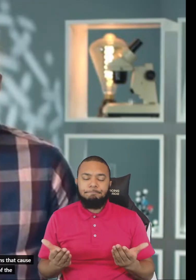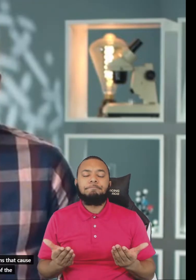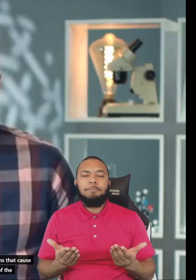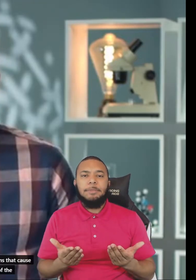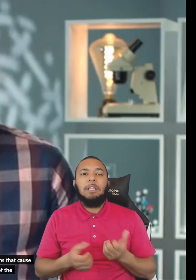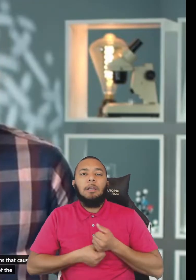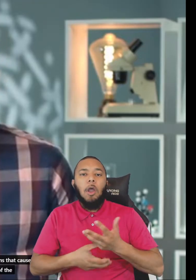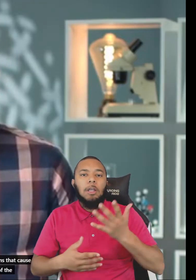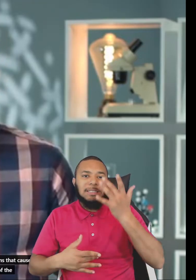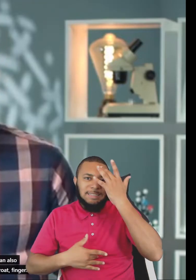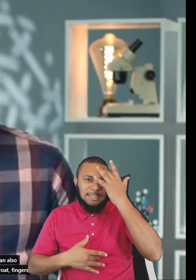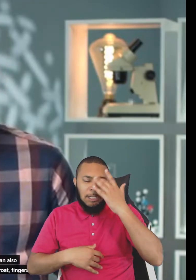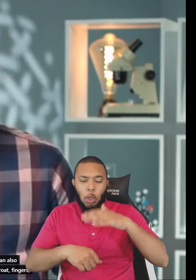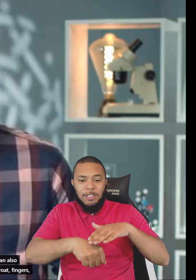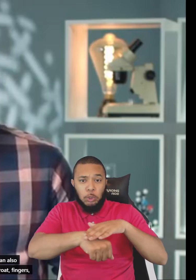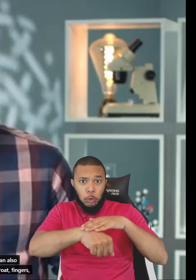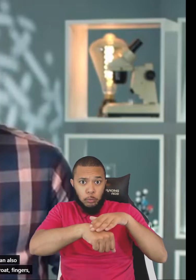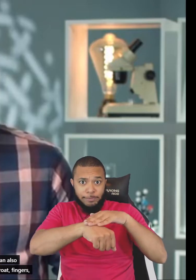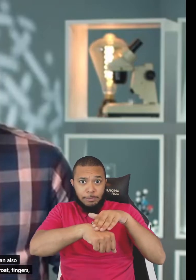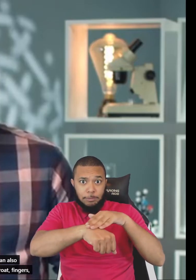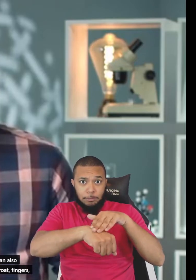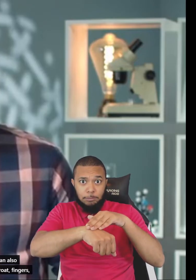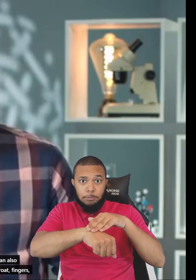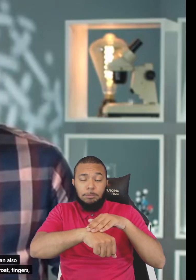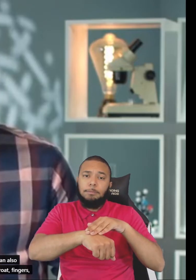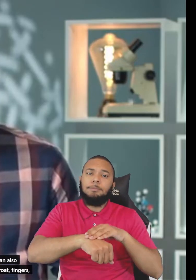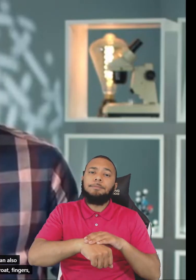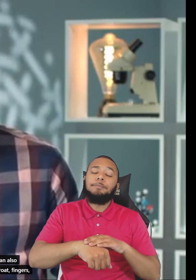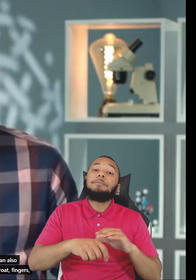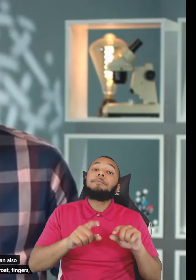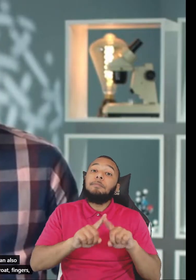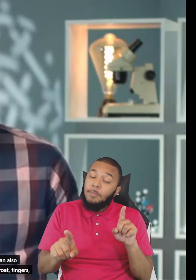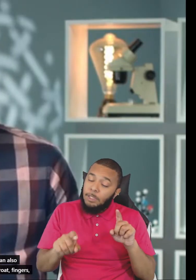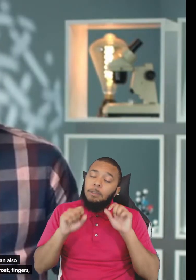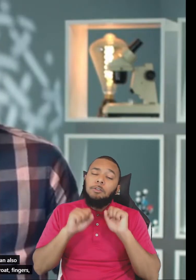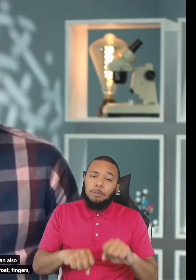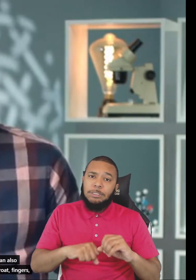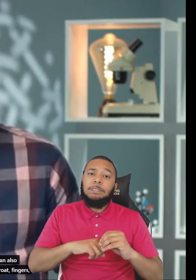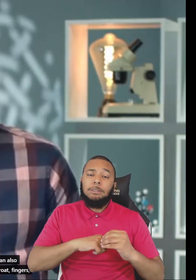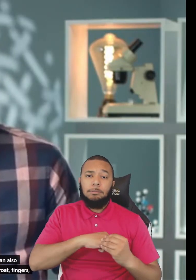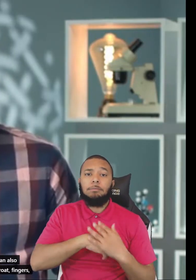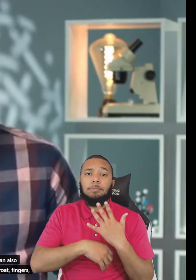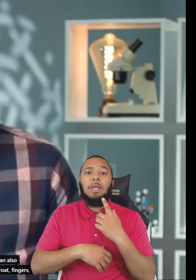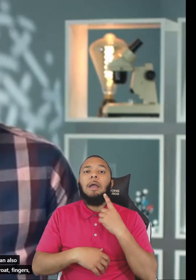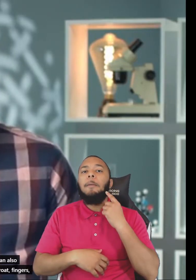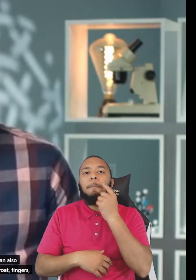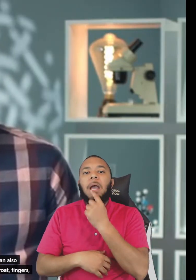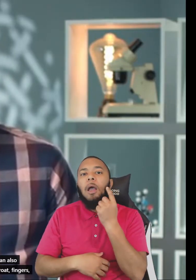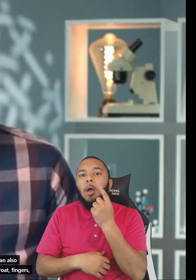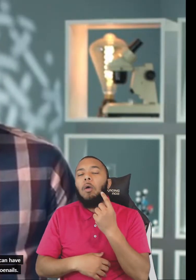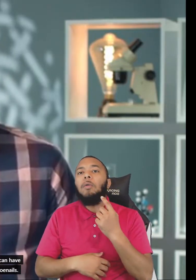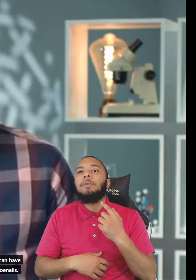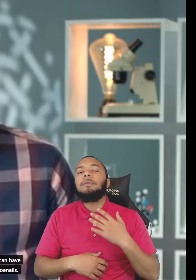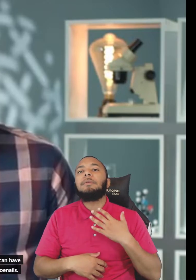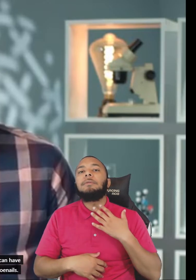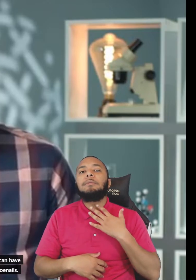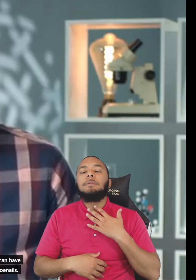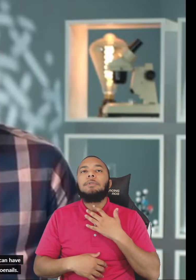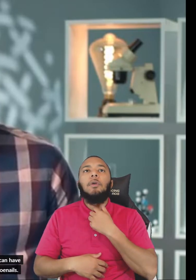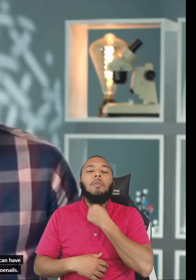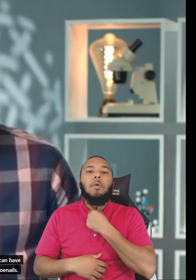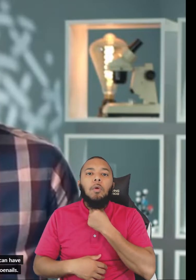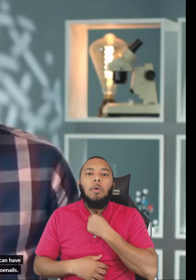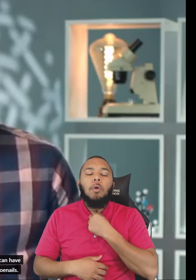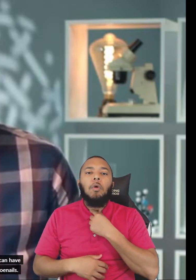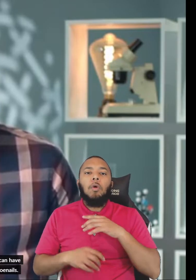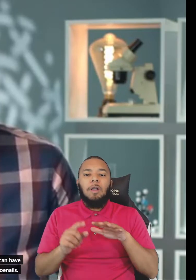disease on the surface of the skin oftentimes, but we can also find them in the mouth, the throat, fingers, and toenails,